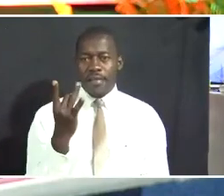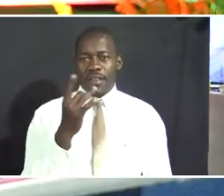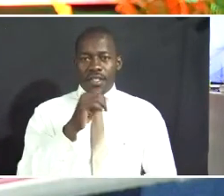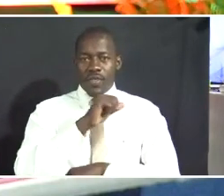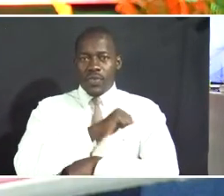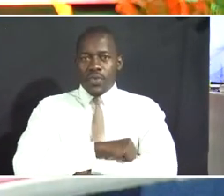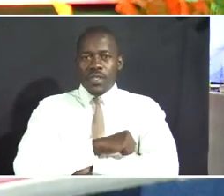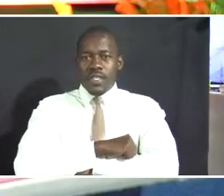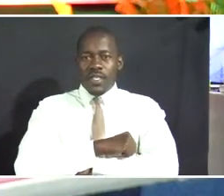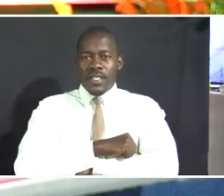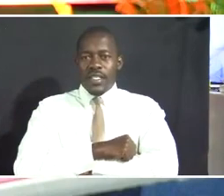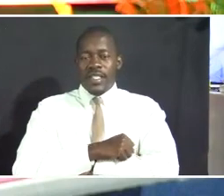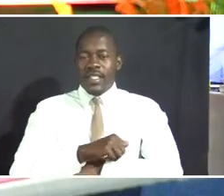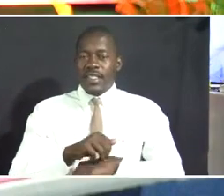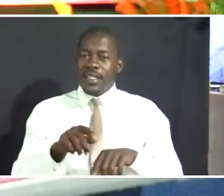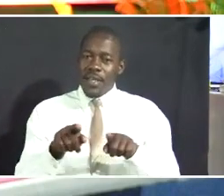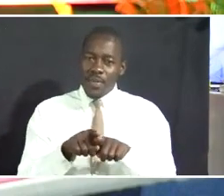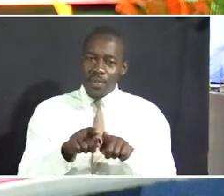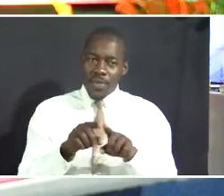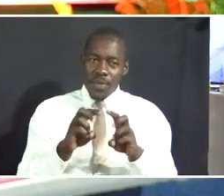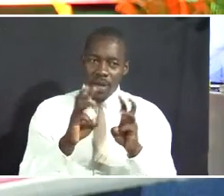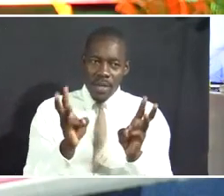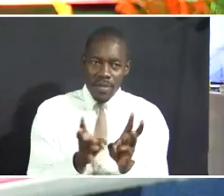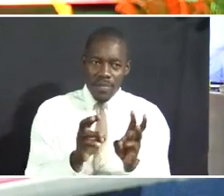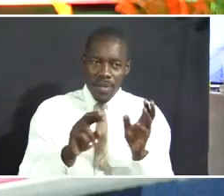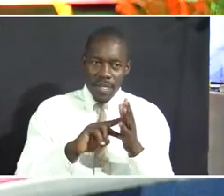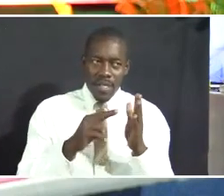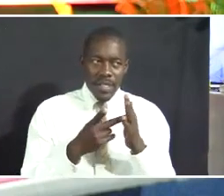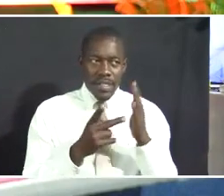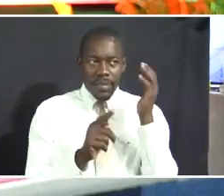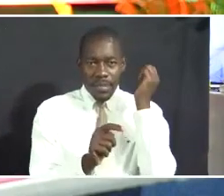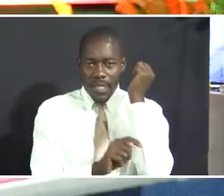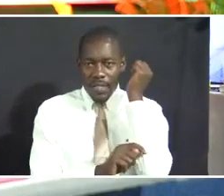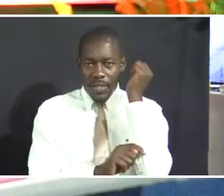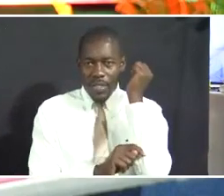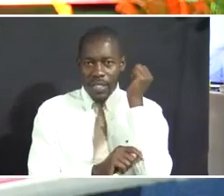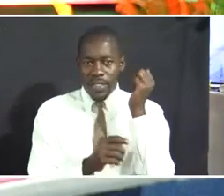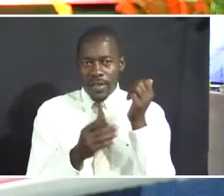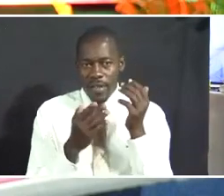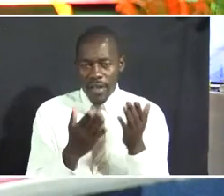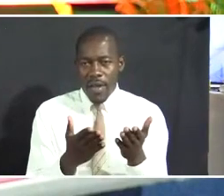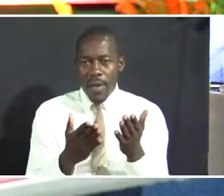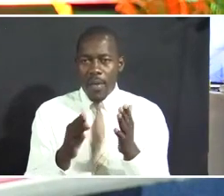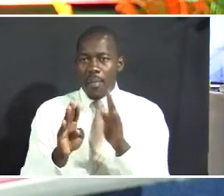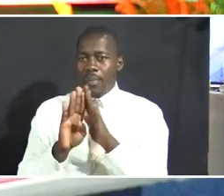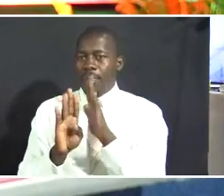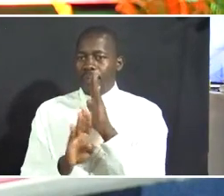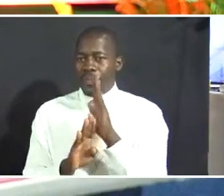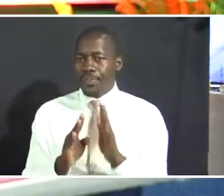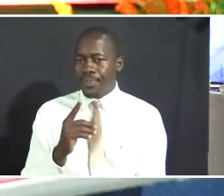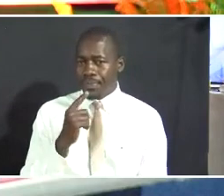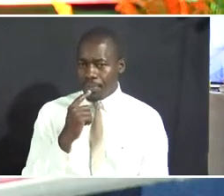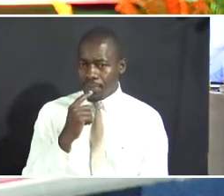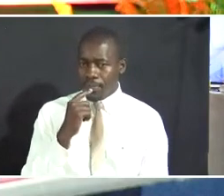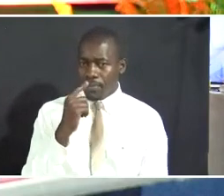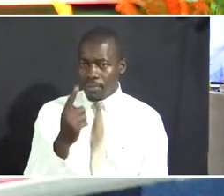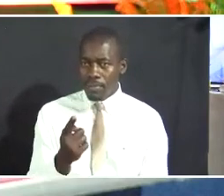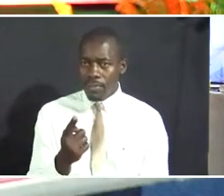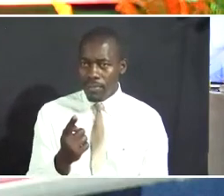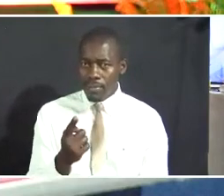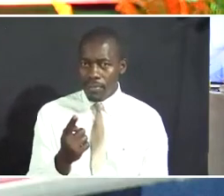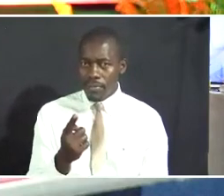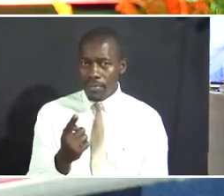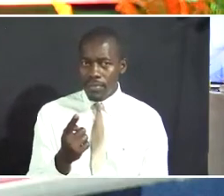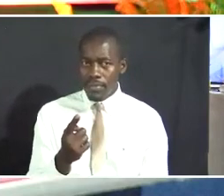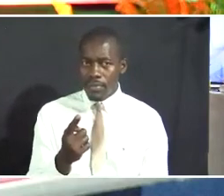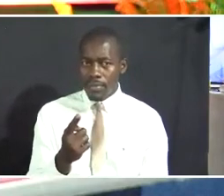free from temptations. As Bible says, the fight you are fighting is